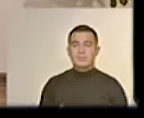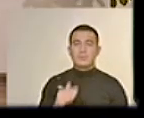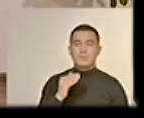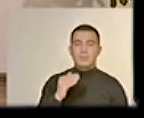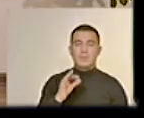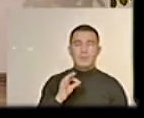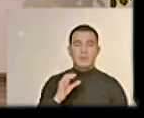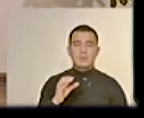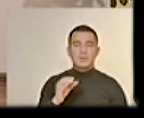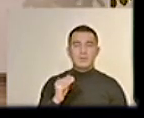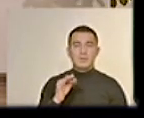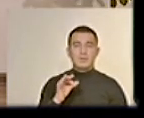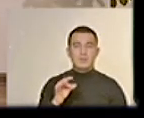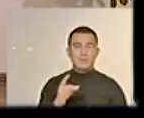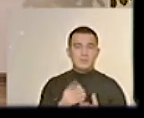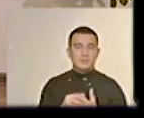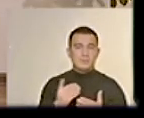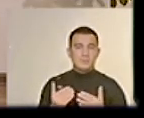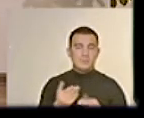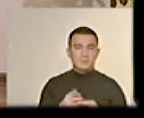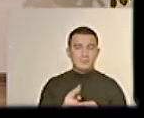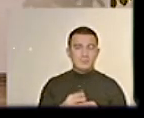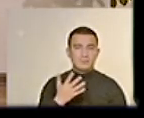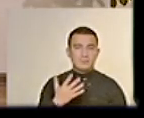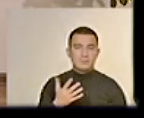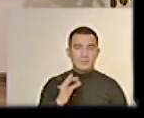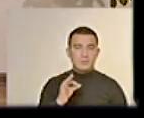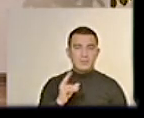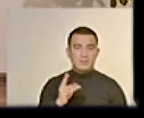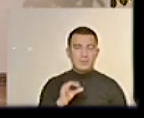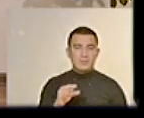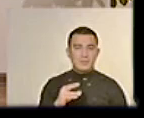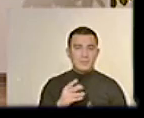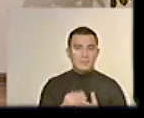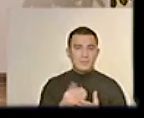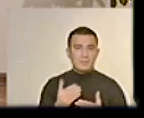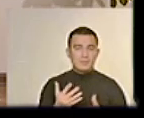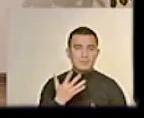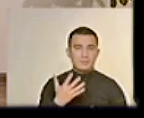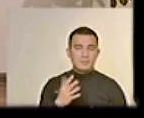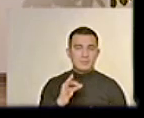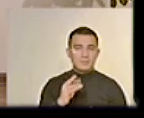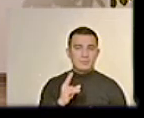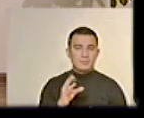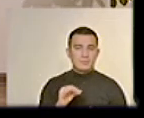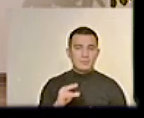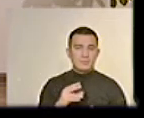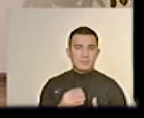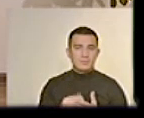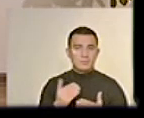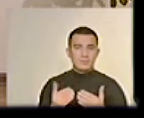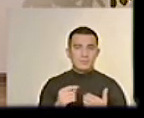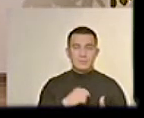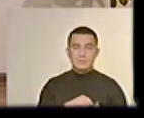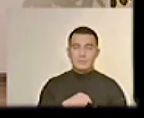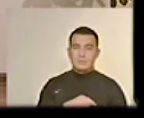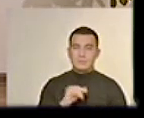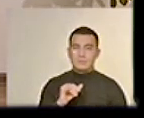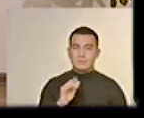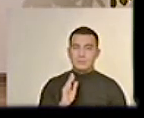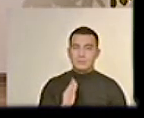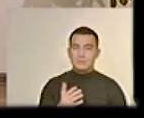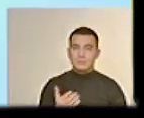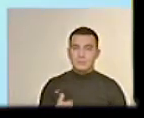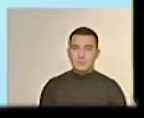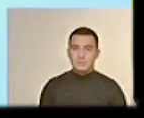fosfor. Fosfor yonganda fosfor 5 oksidni hosil qiladi. Fosfor 5 oksidning agregat holati qattiq.